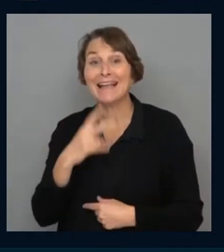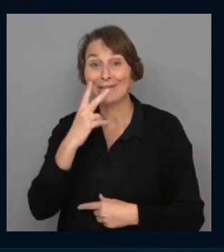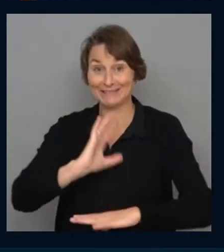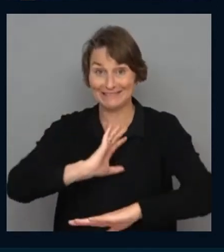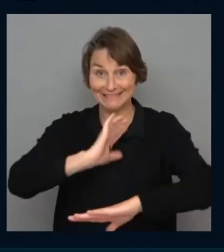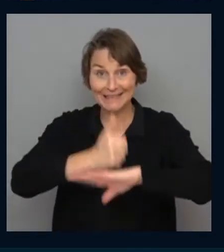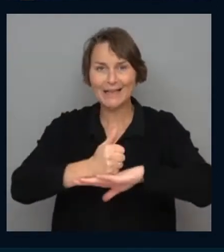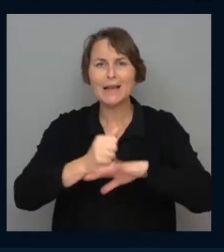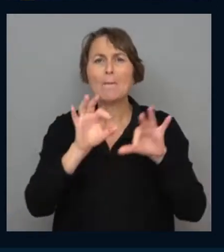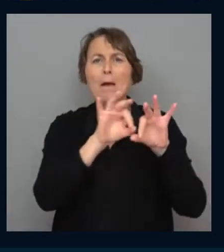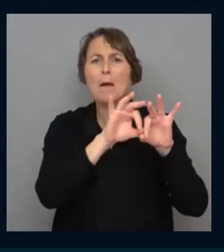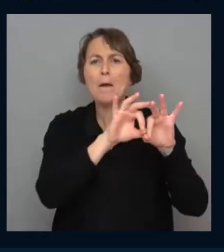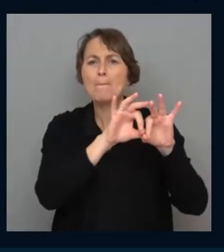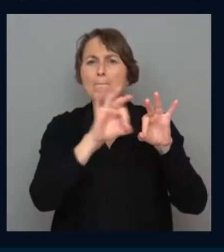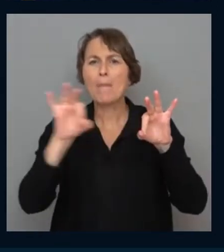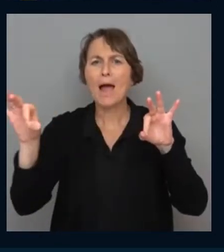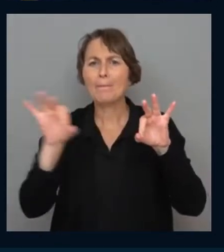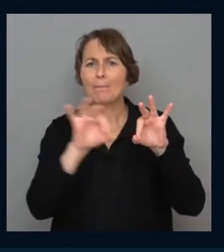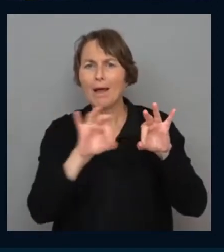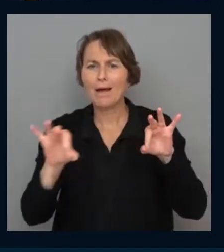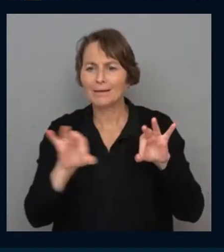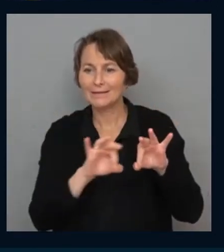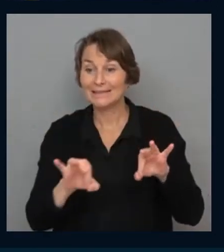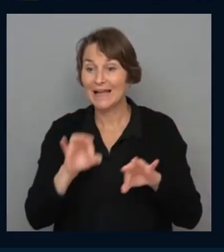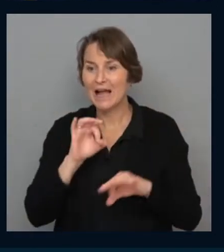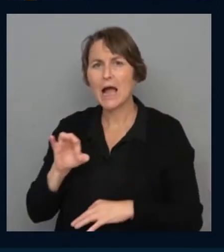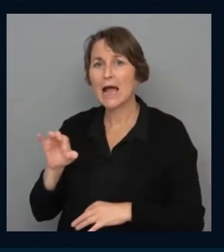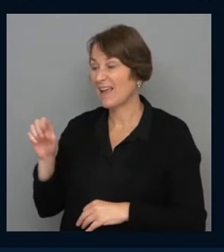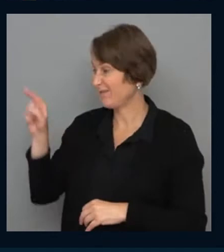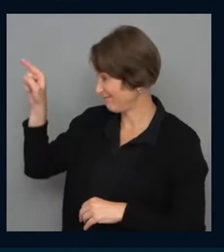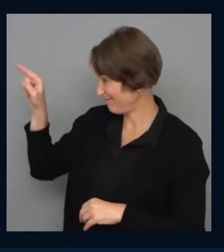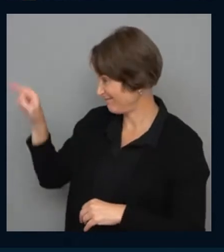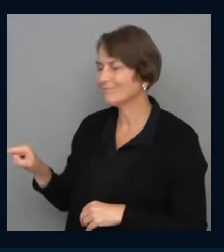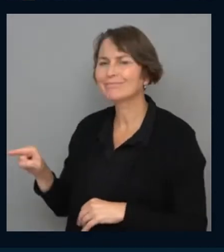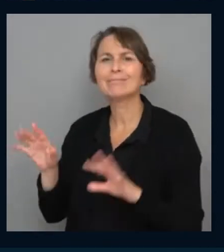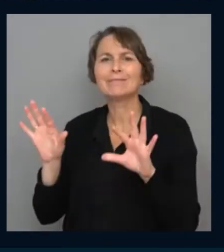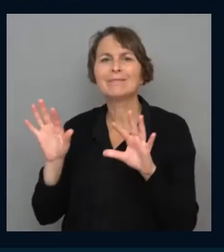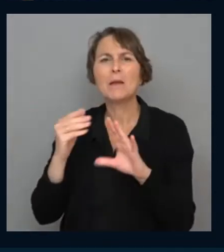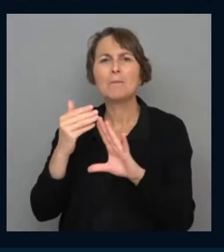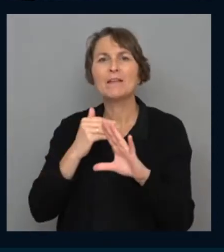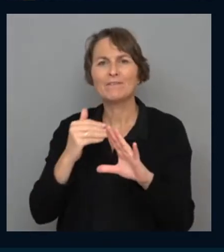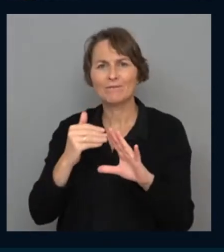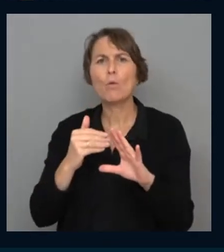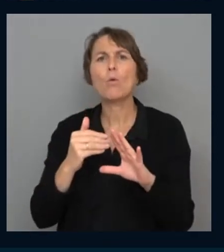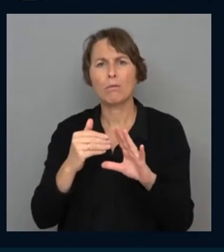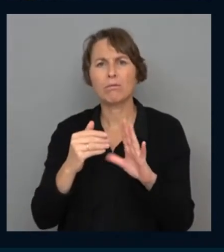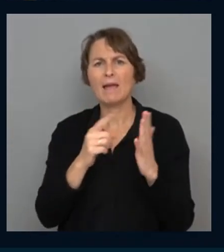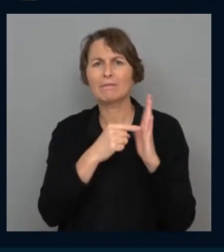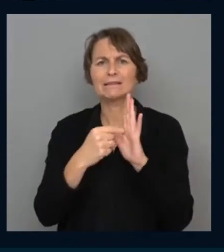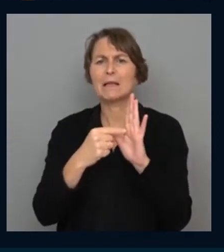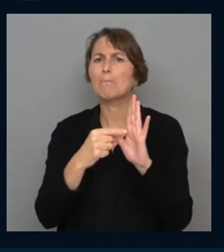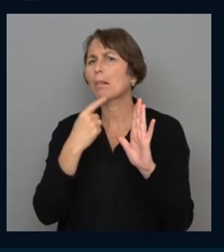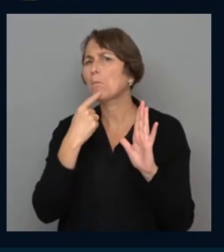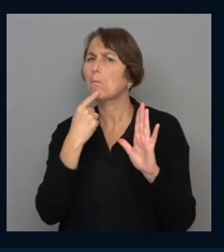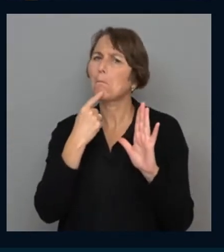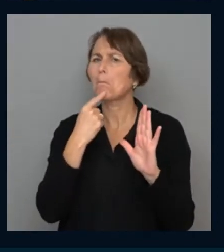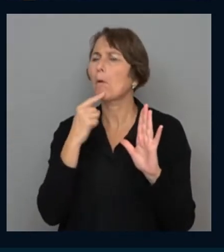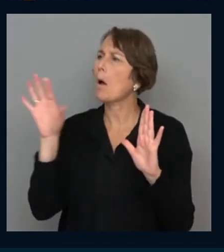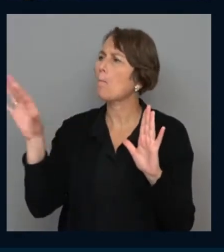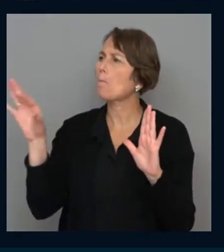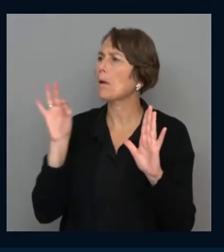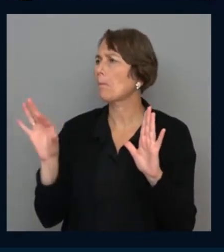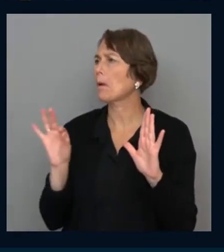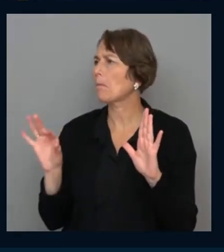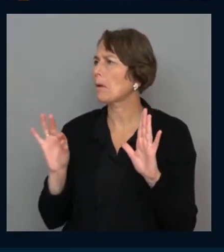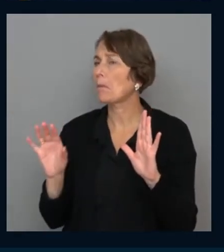all these templates that I can pull from here. And that's really great. I can choose where I want to deploy to. If I'm deploying to